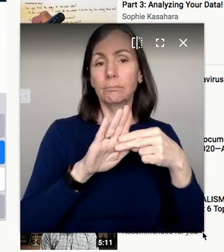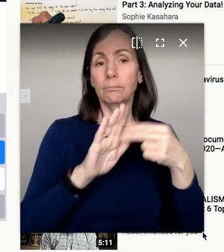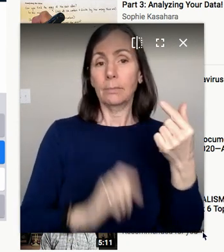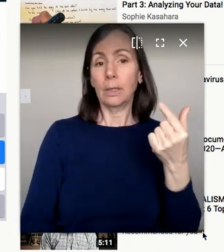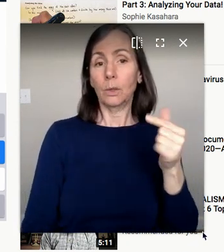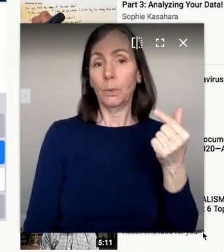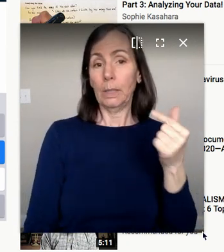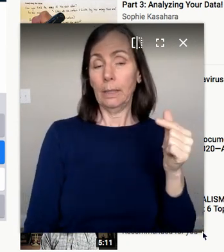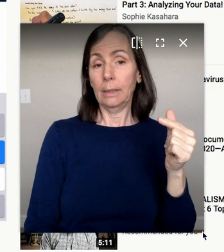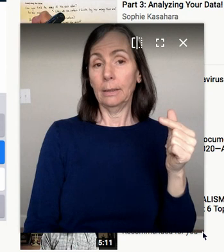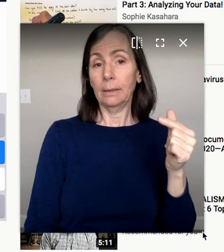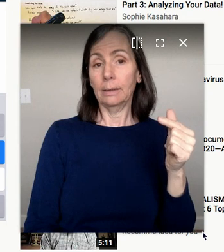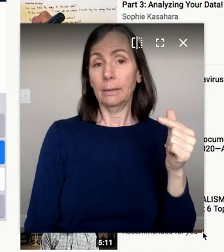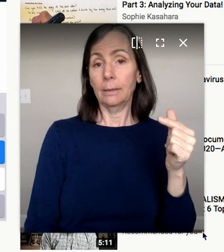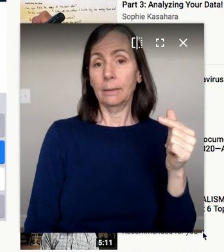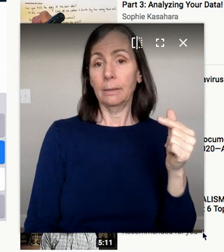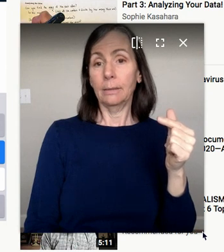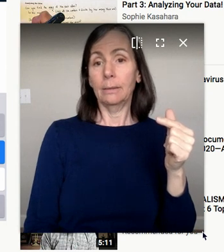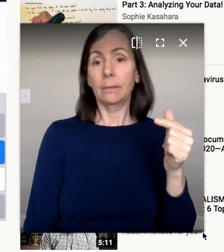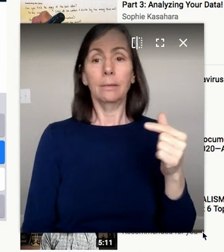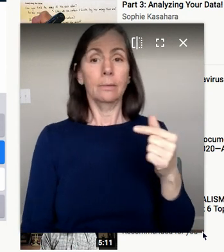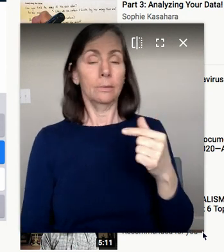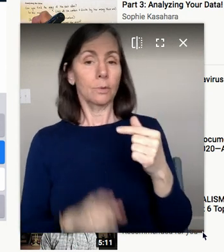blank 1,